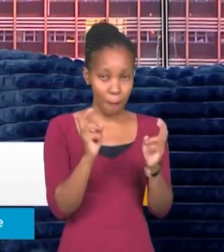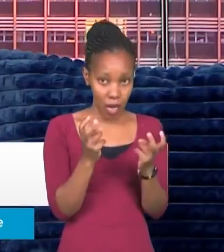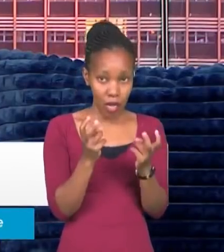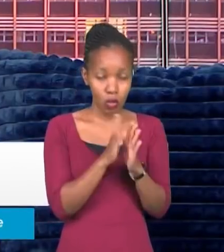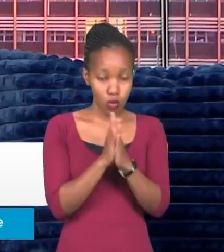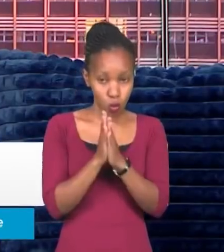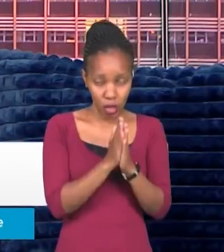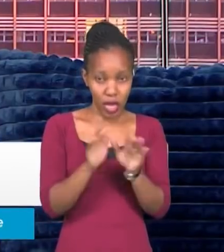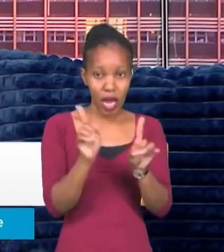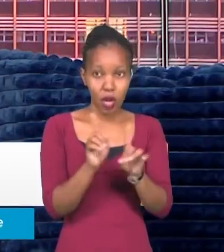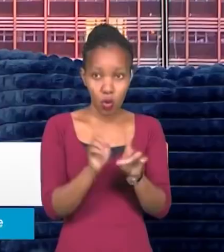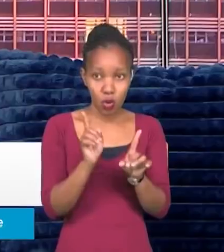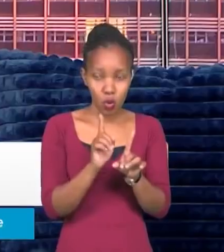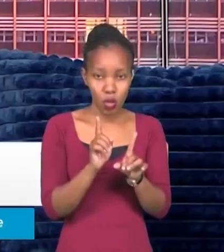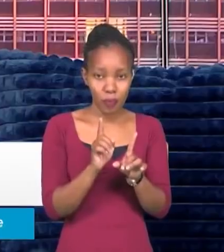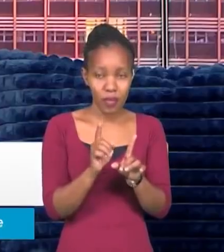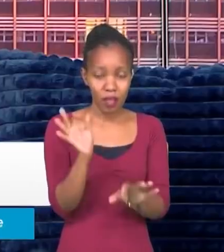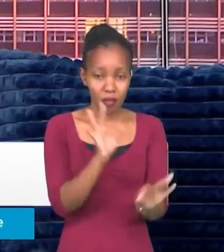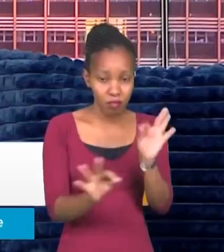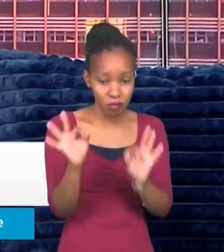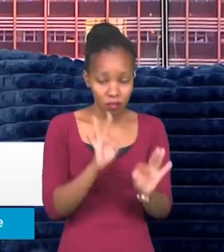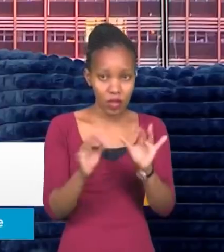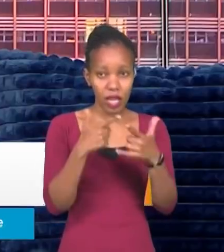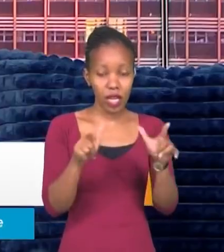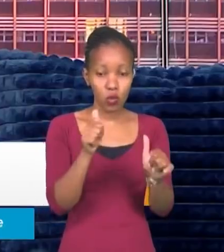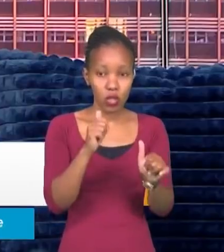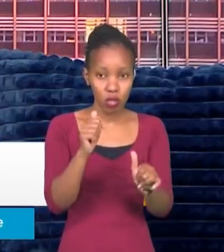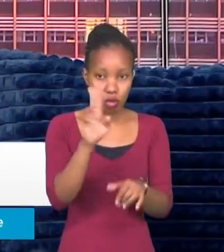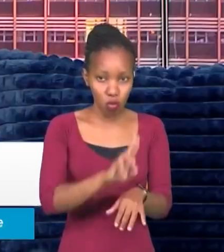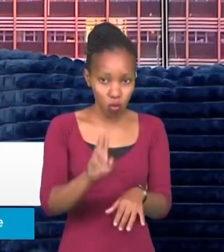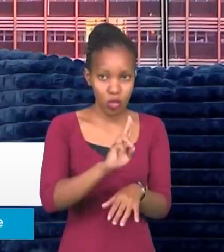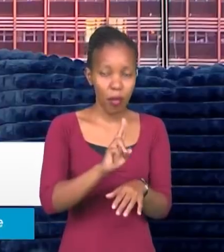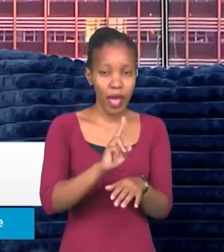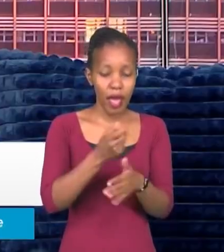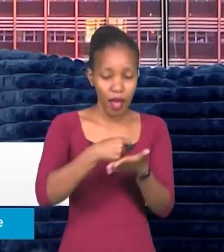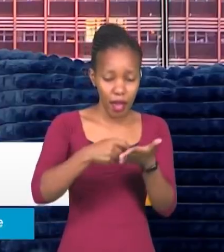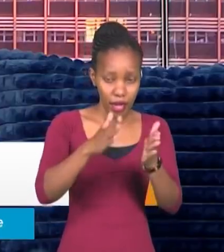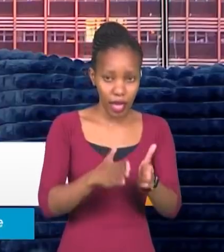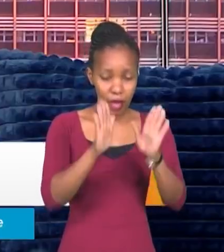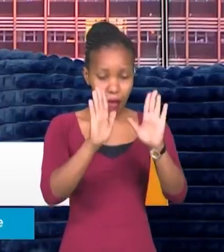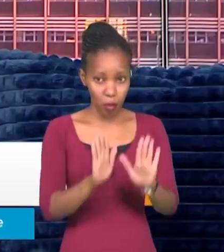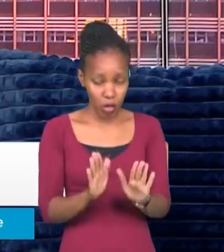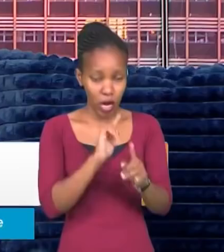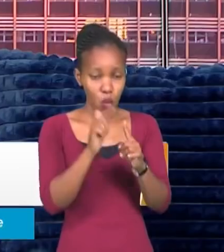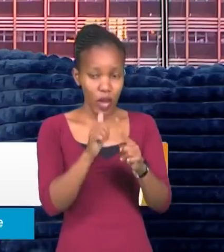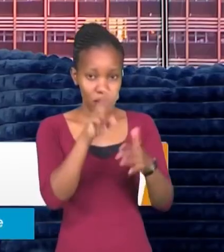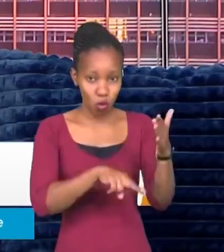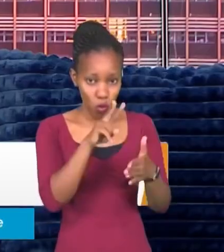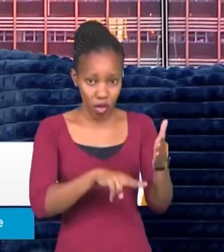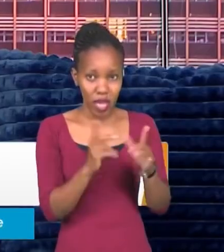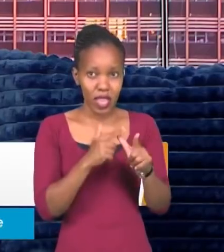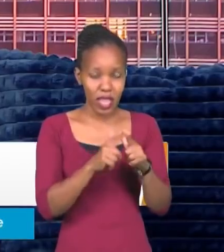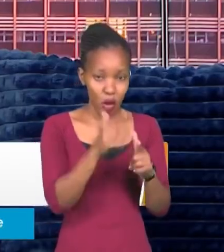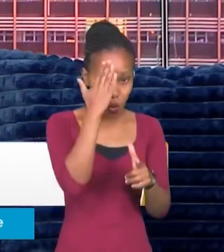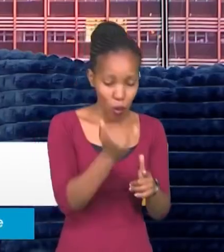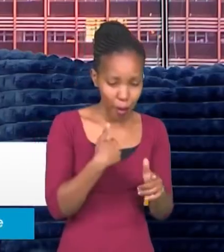You'll be able to understand the style of language that has been used by a particular author. Mm. So very important that as you read, that's why I